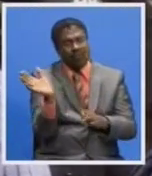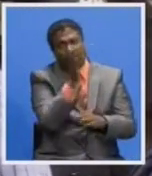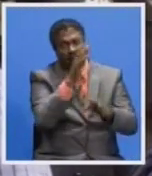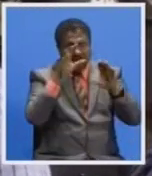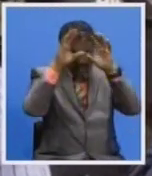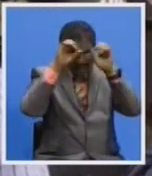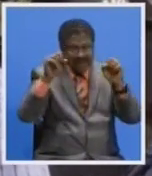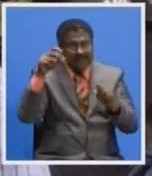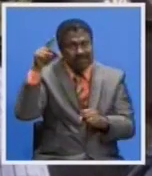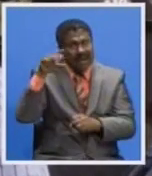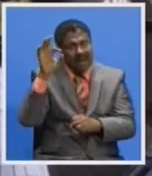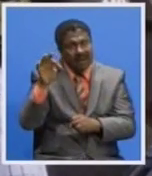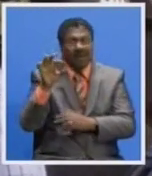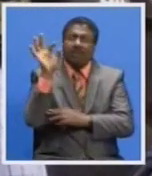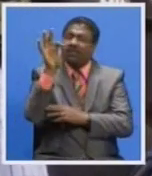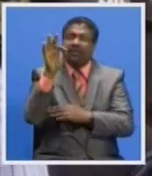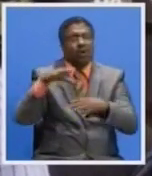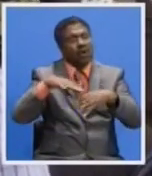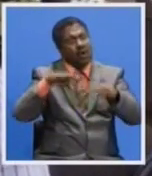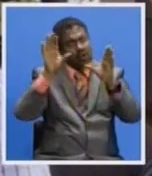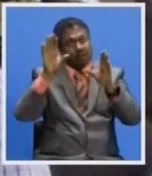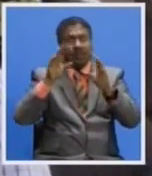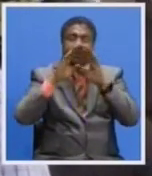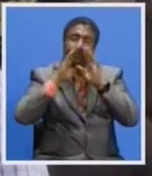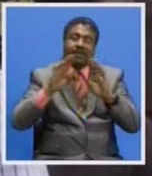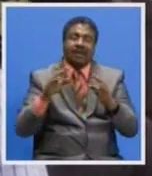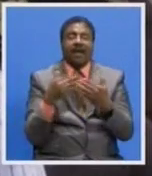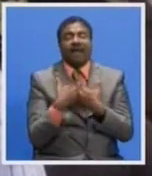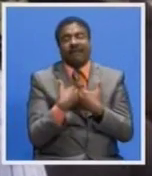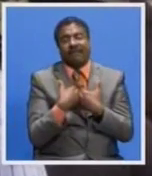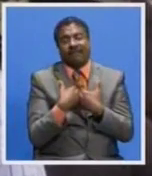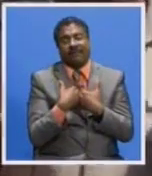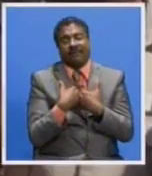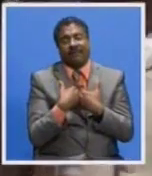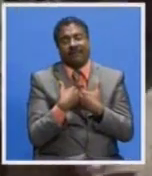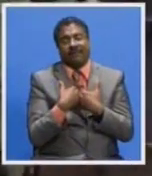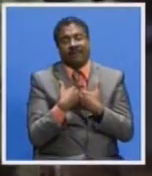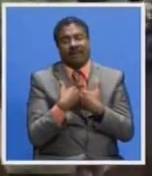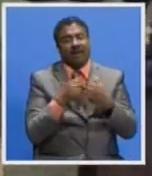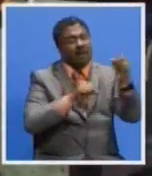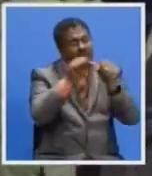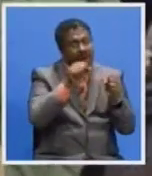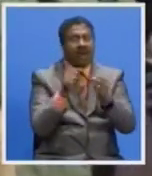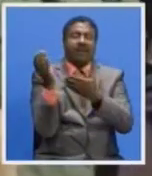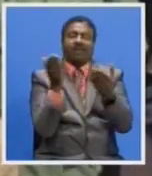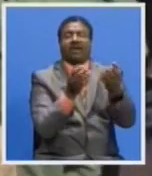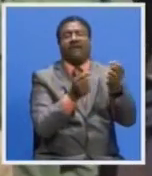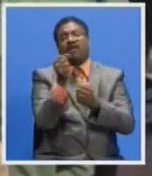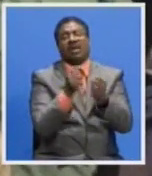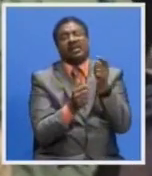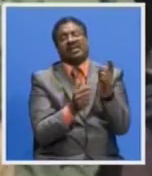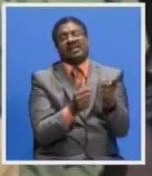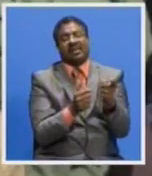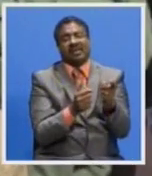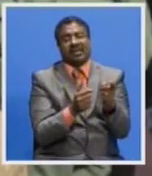been quoted and advising us that we don't need violence. UPND campaign manager for Katuba,